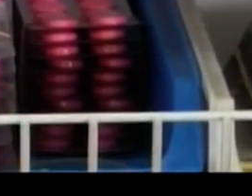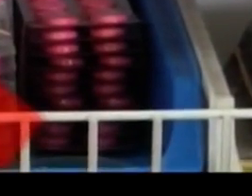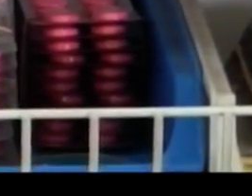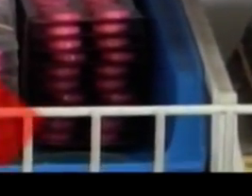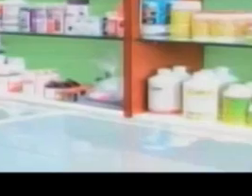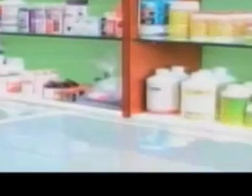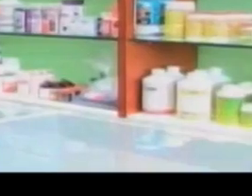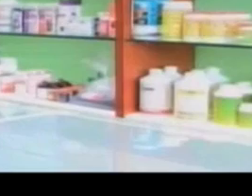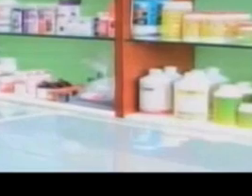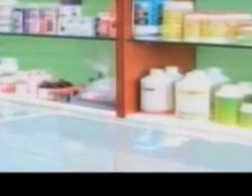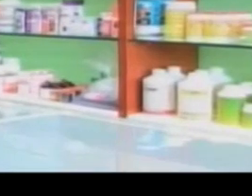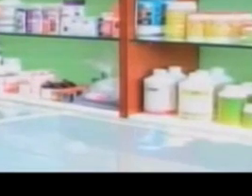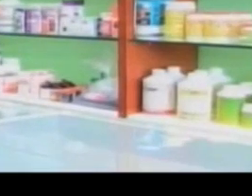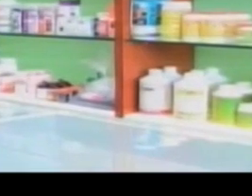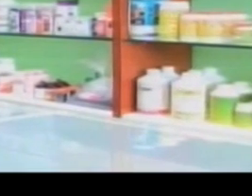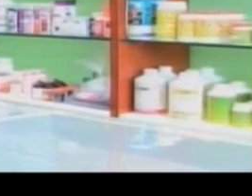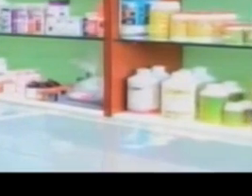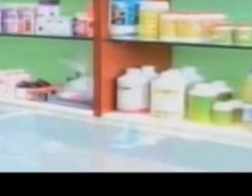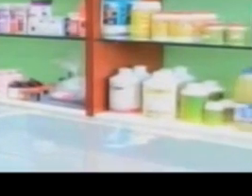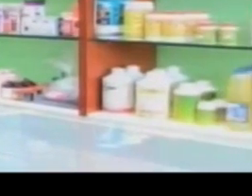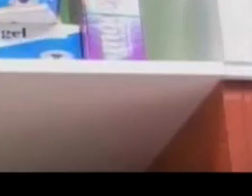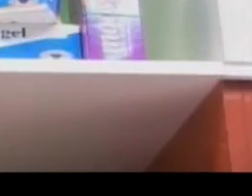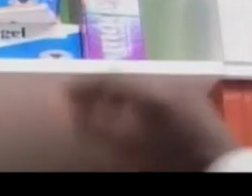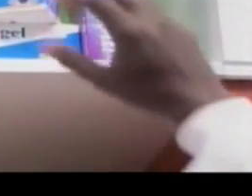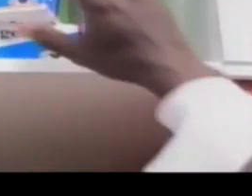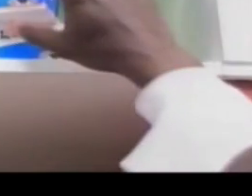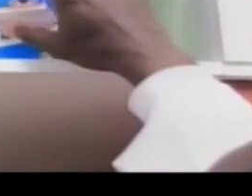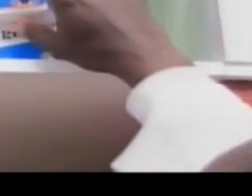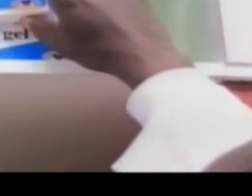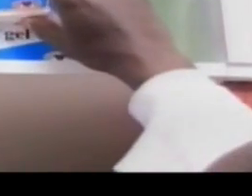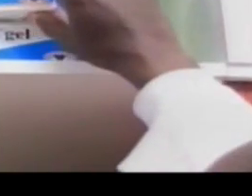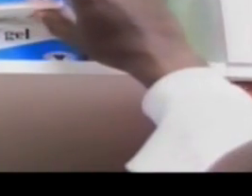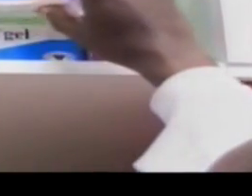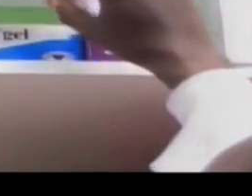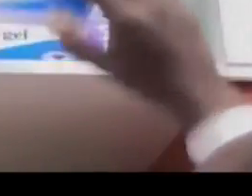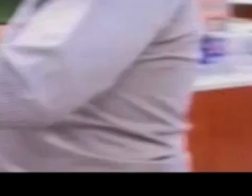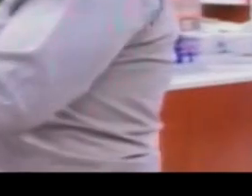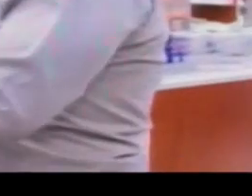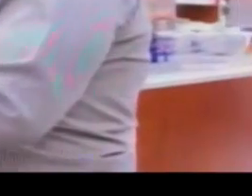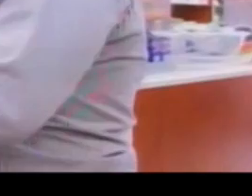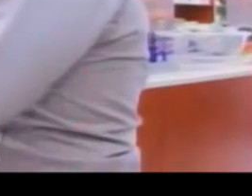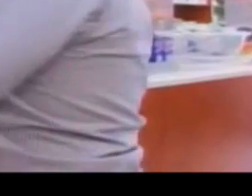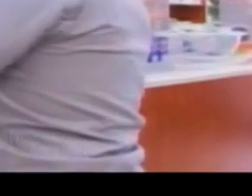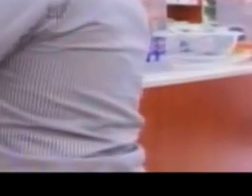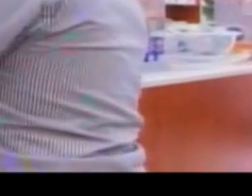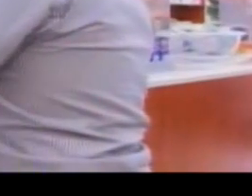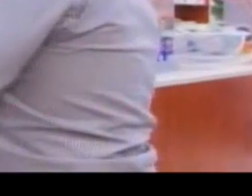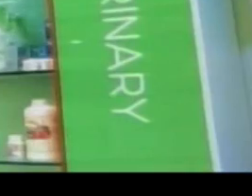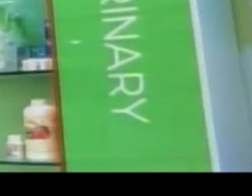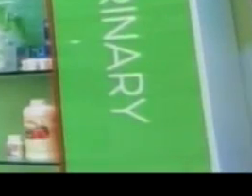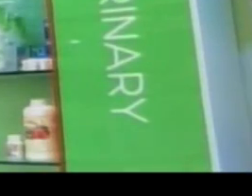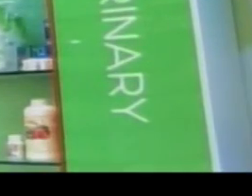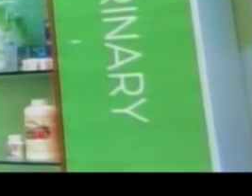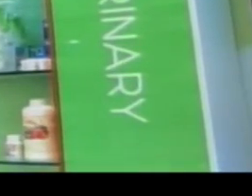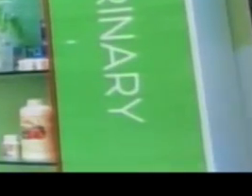standards by ZAMRA. ZAMRA recommends that you buy all your medicines from licensed outlets which comply with the standards set by the authority in terms of